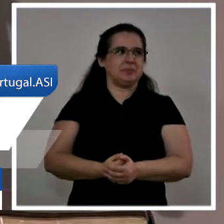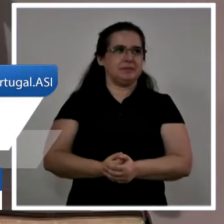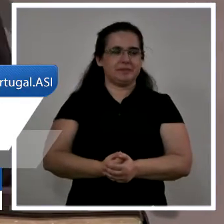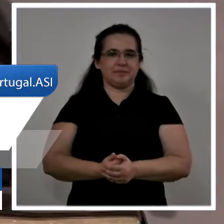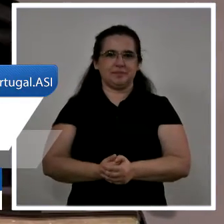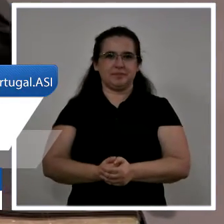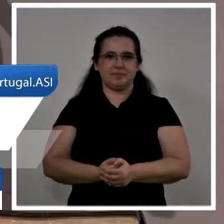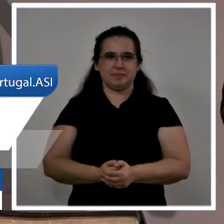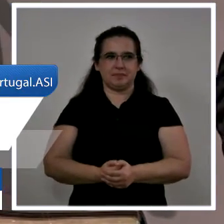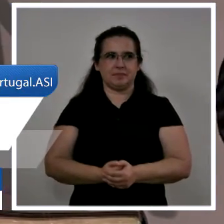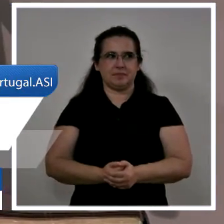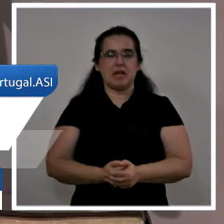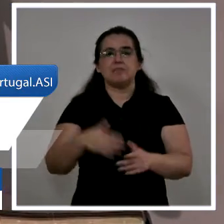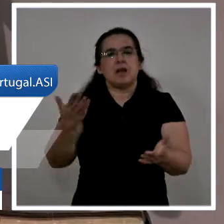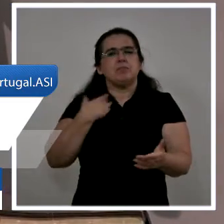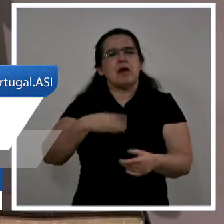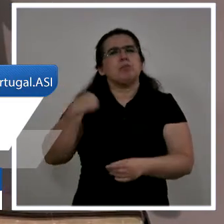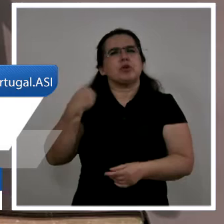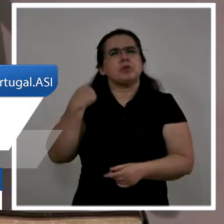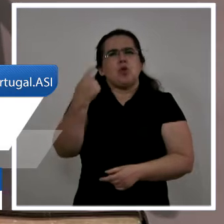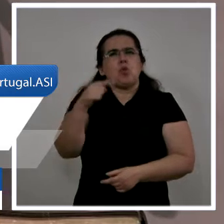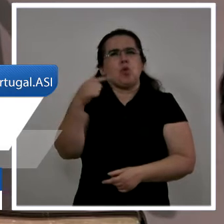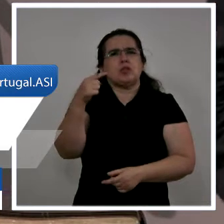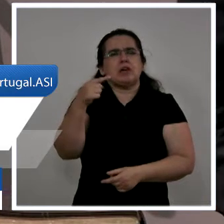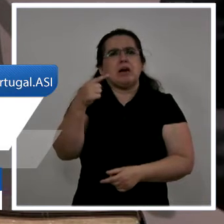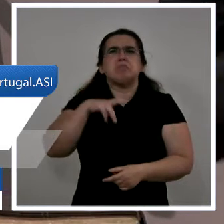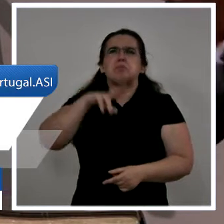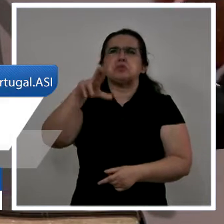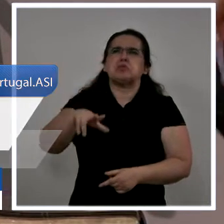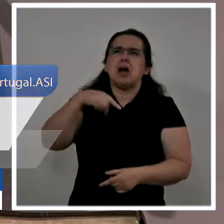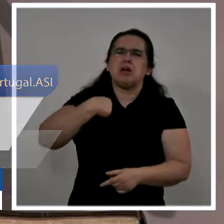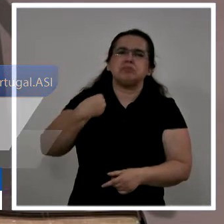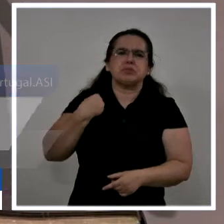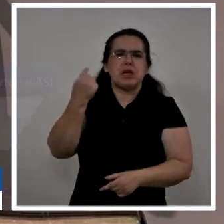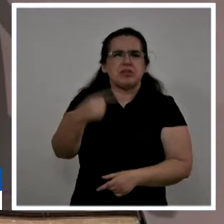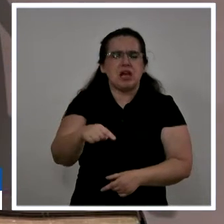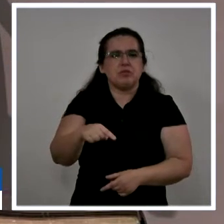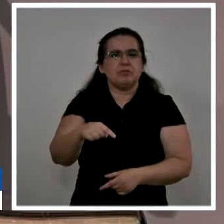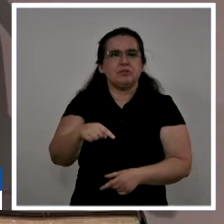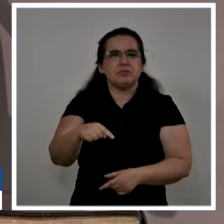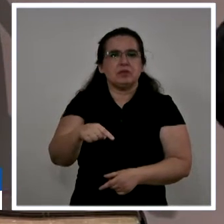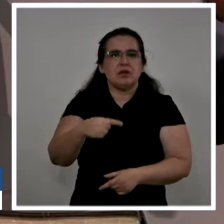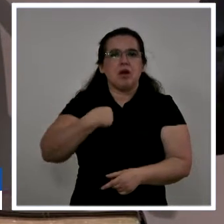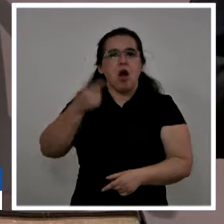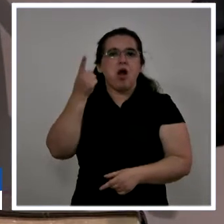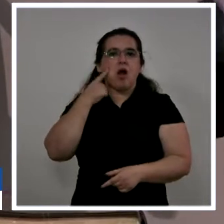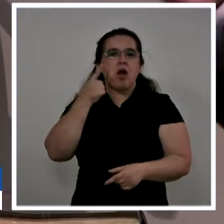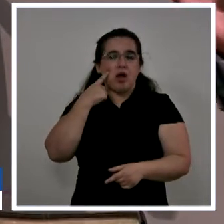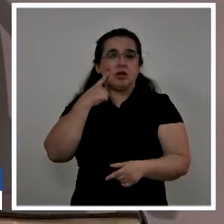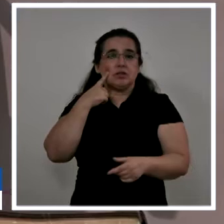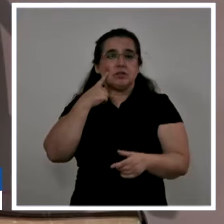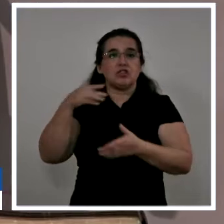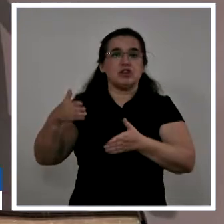is what I've experienced on the road. E a única preocupação que eu tenho em relação a Portugal ou aos portugueses é o que eu experimentei as minhas experiências